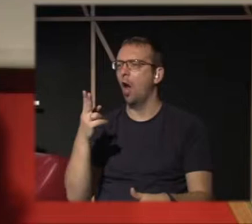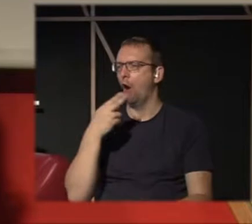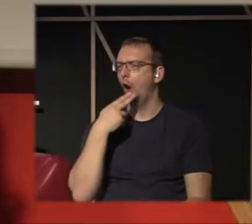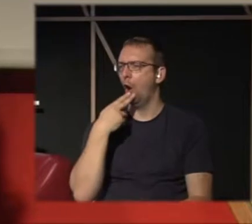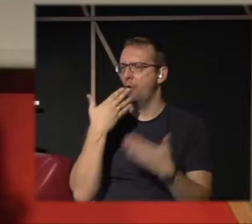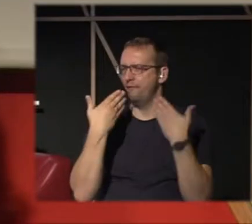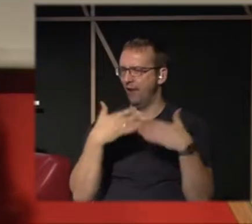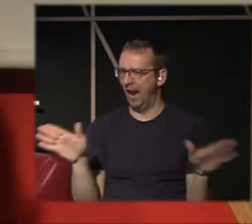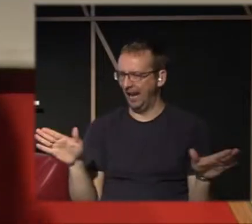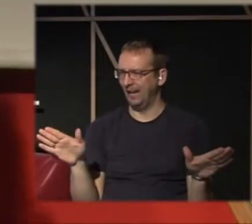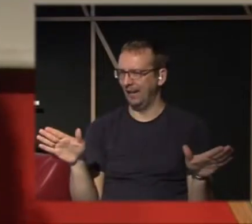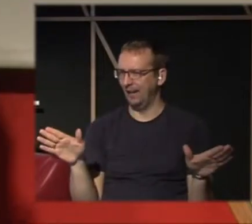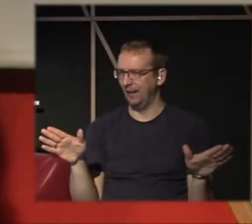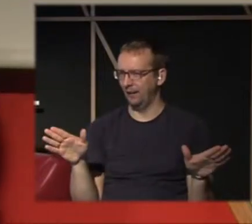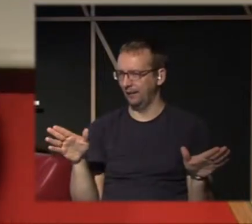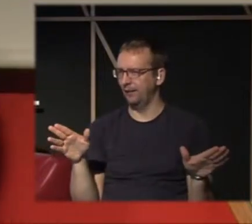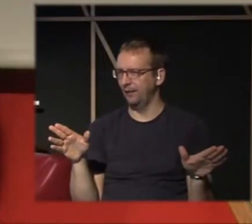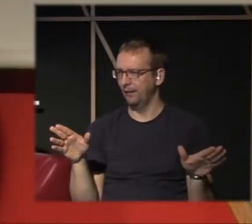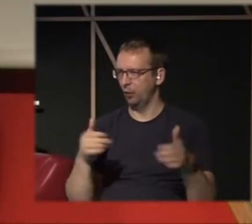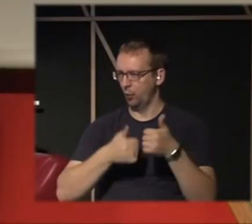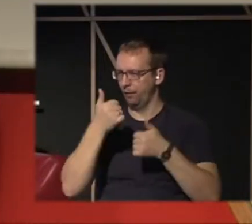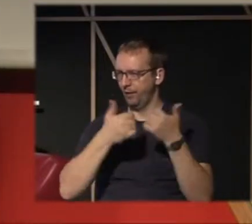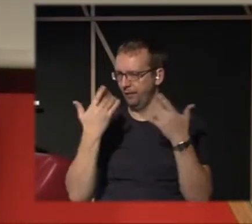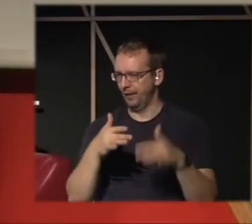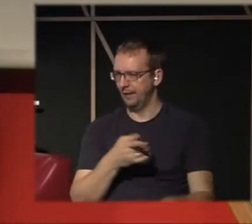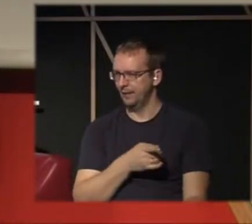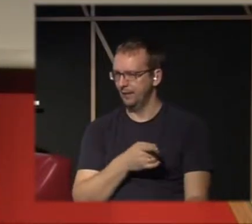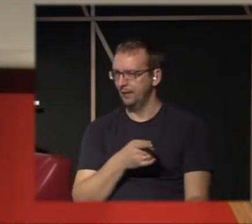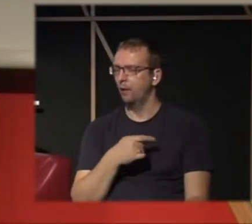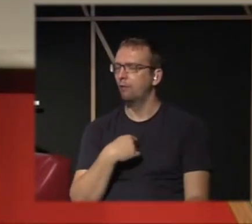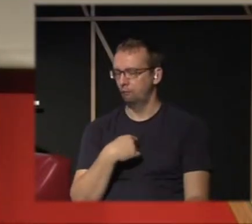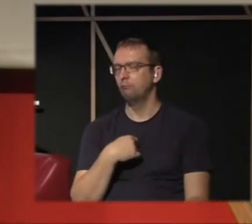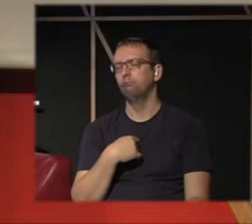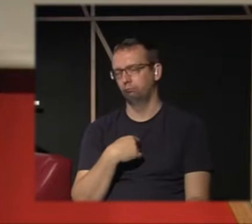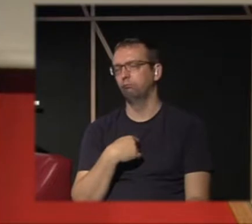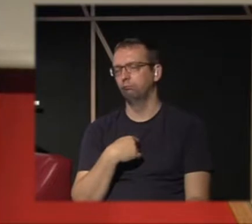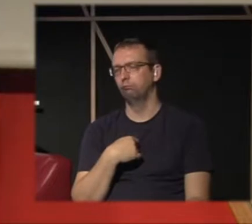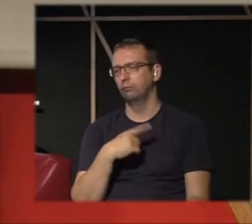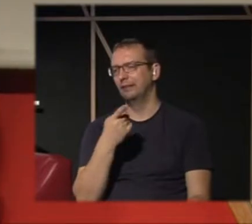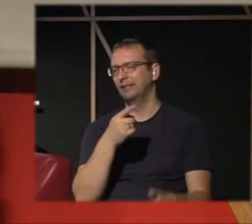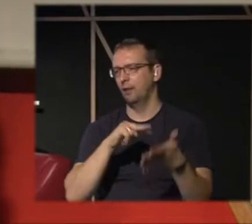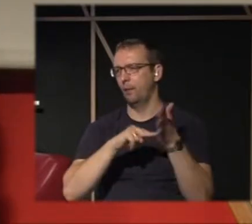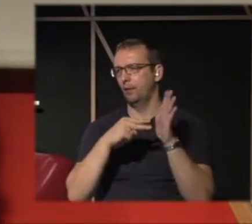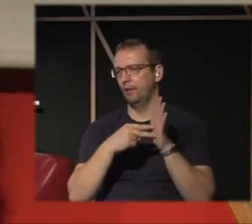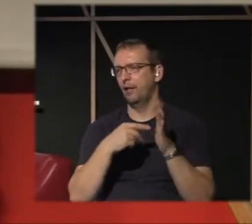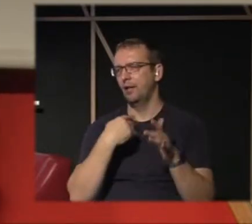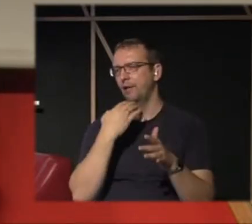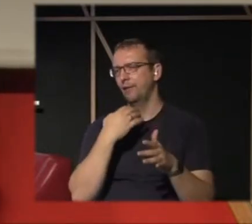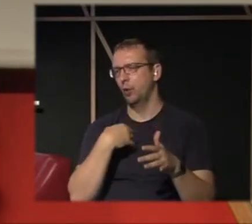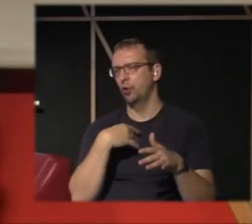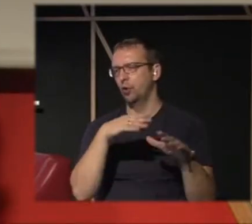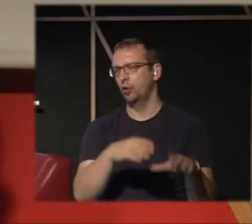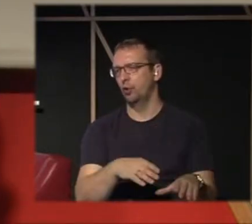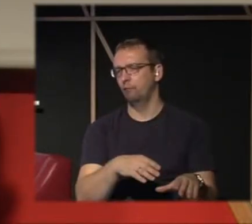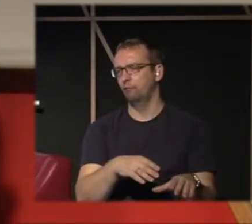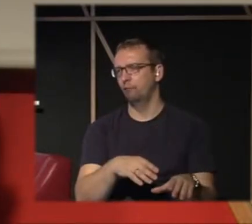a policy we implement across the board now, also a Champions League and UEFA